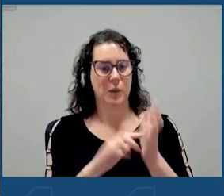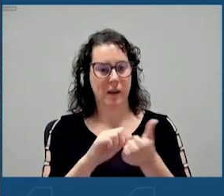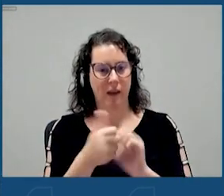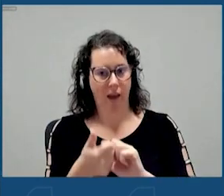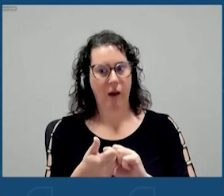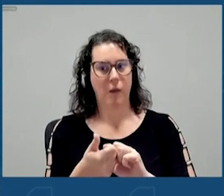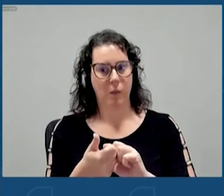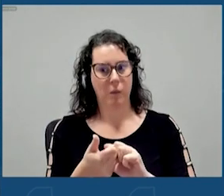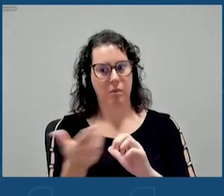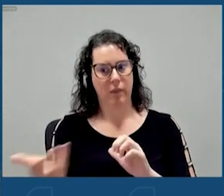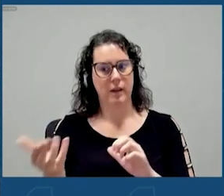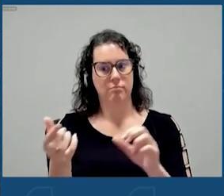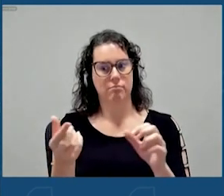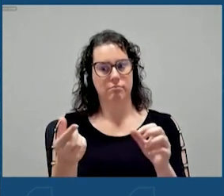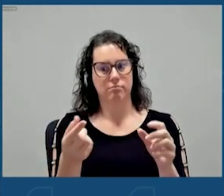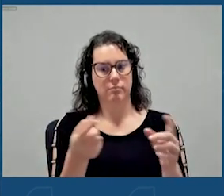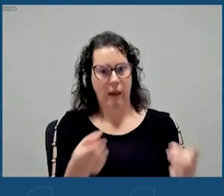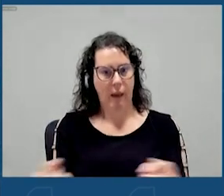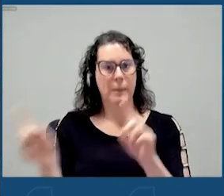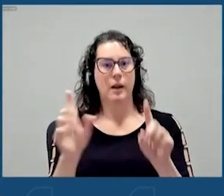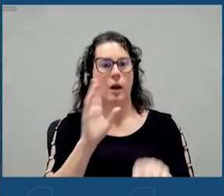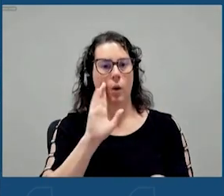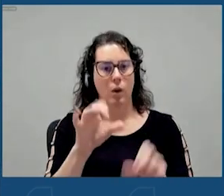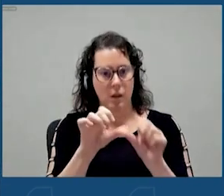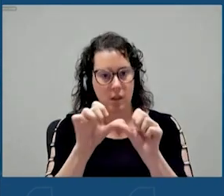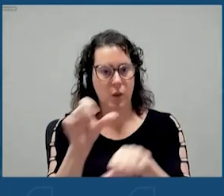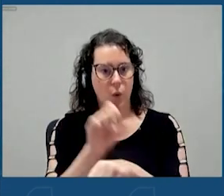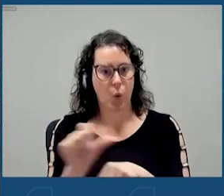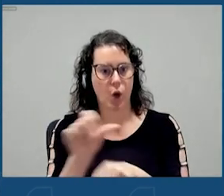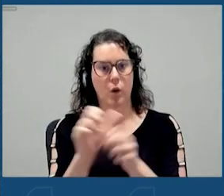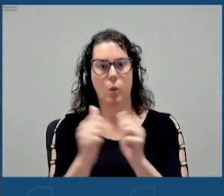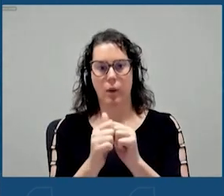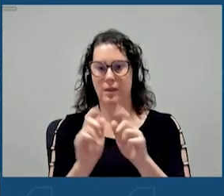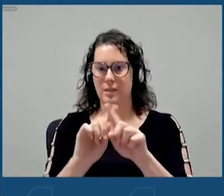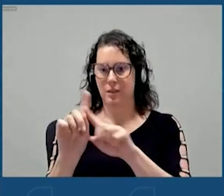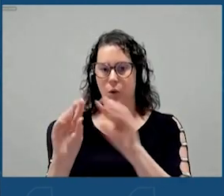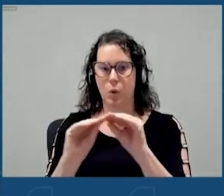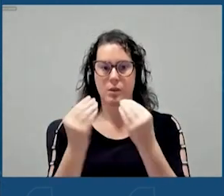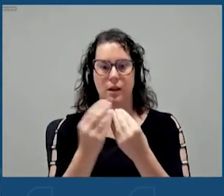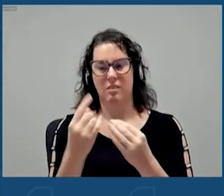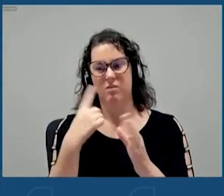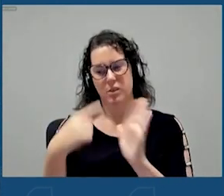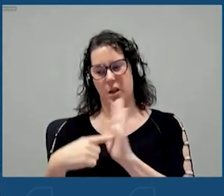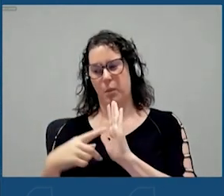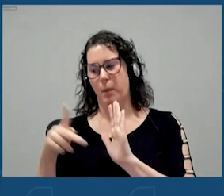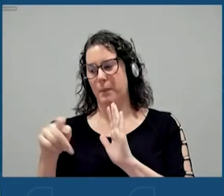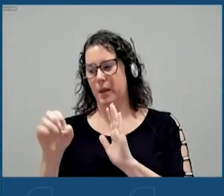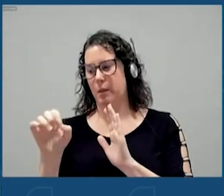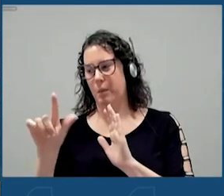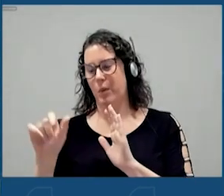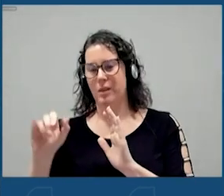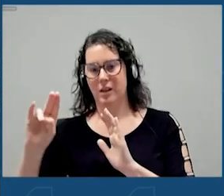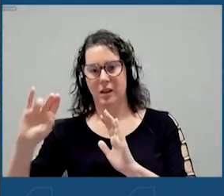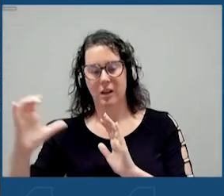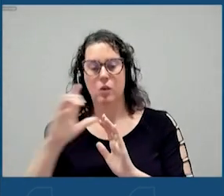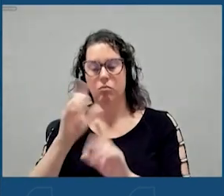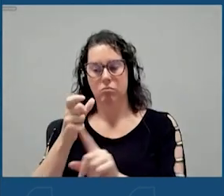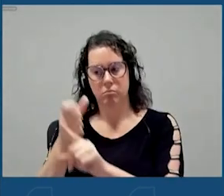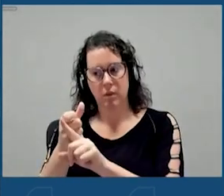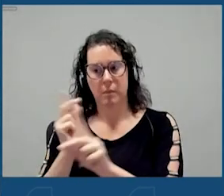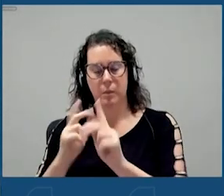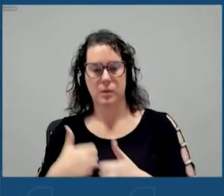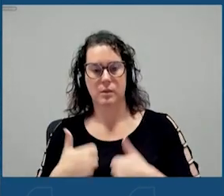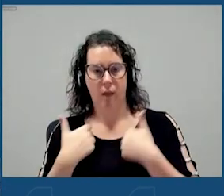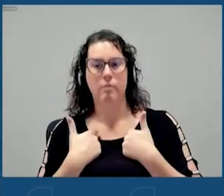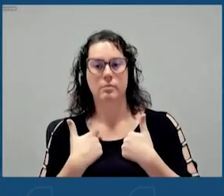things happen. And I'm going to continue working with organizations like People Inc. to make a difference in people's lives, because that's why we do what we